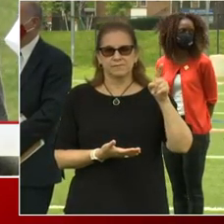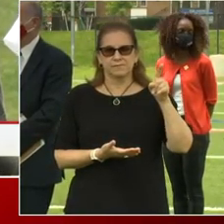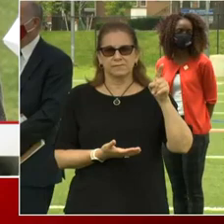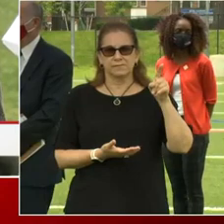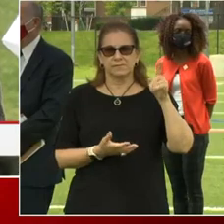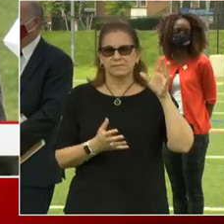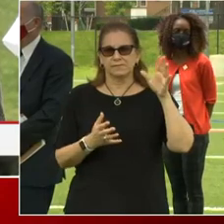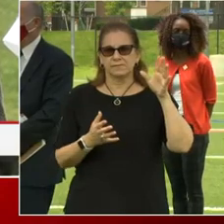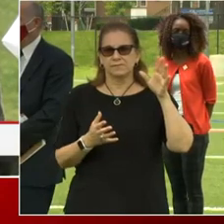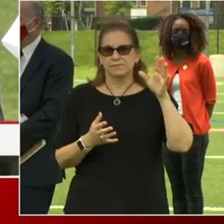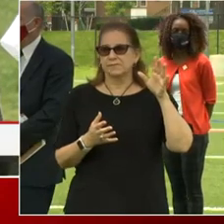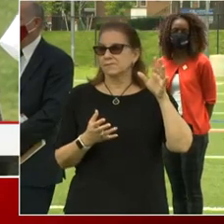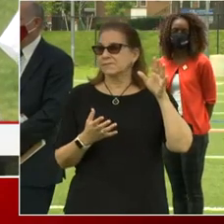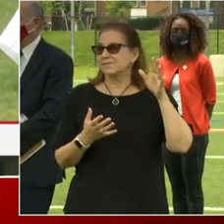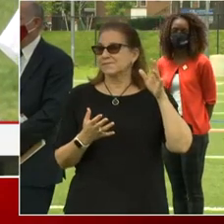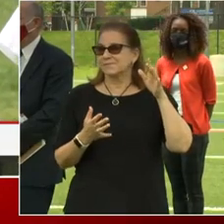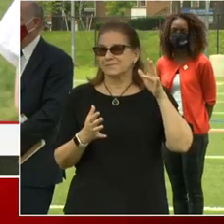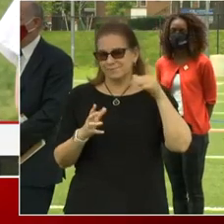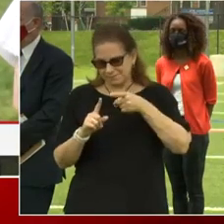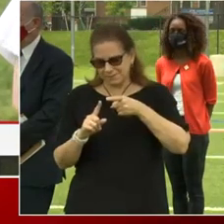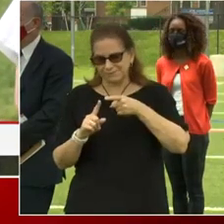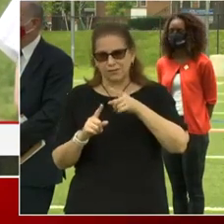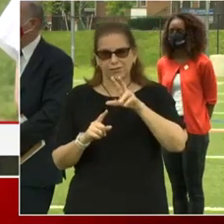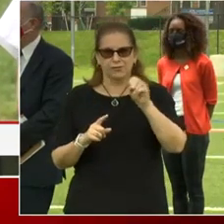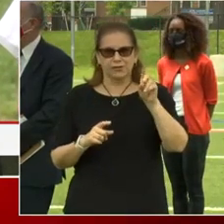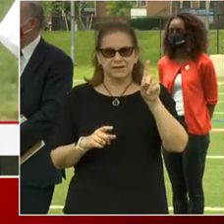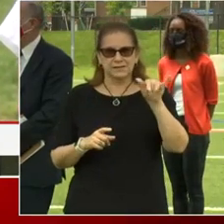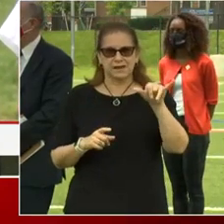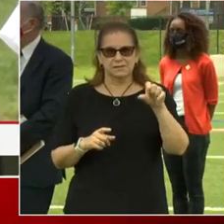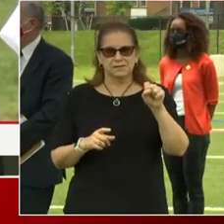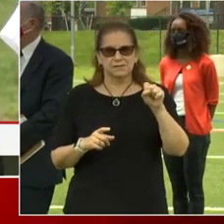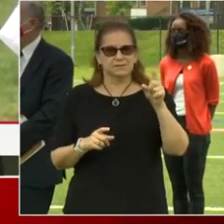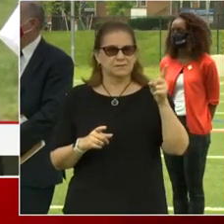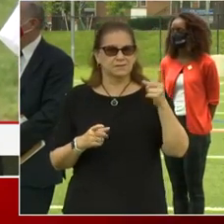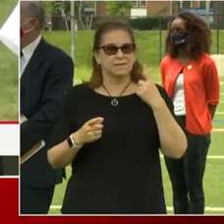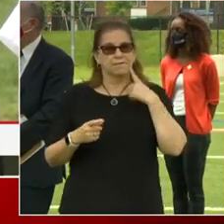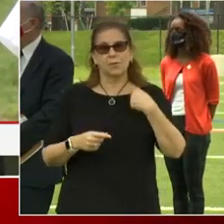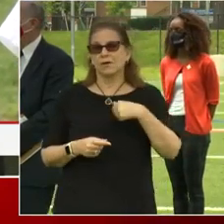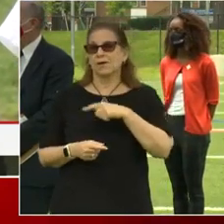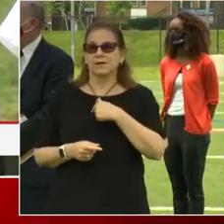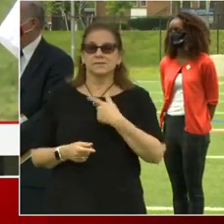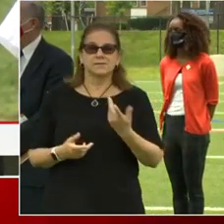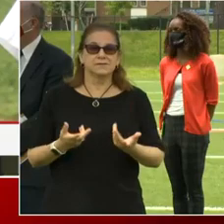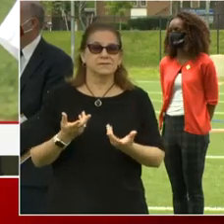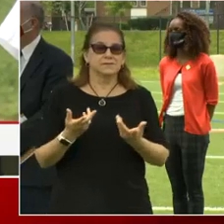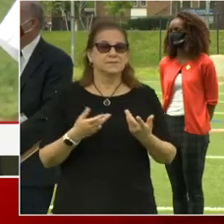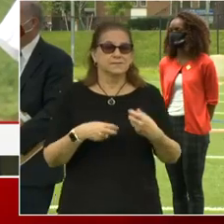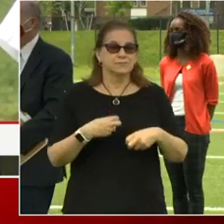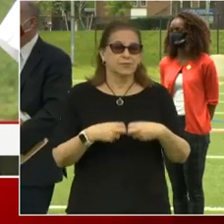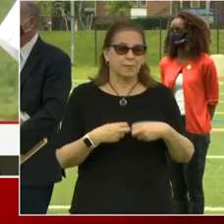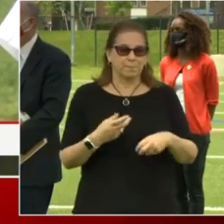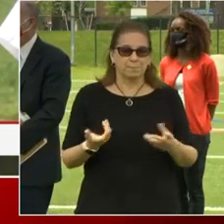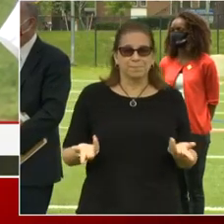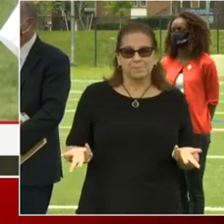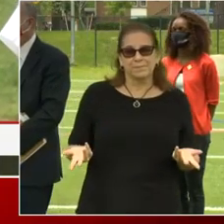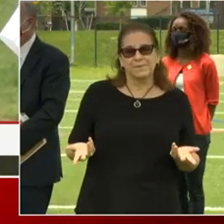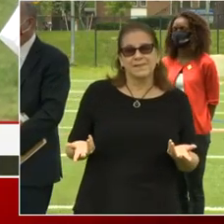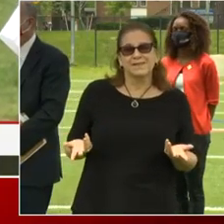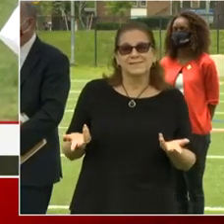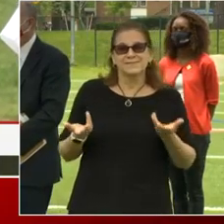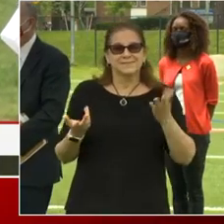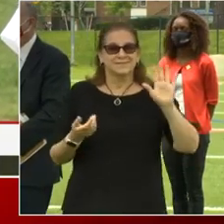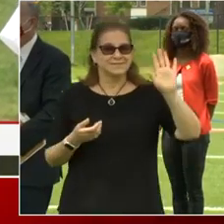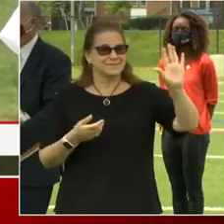specified 30 days that they had indicated, which for us is problematic, but it is their